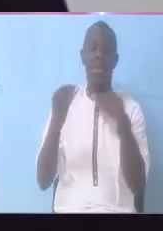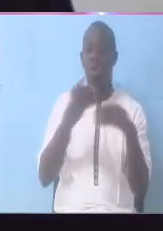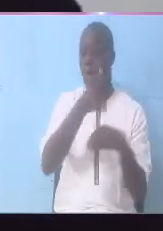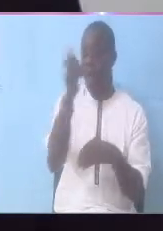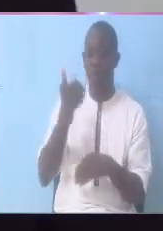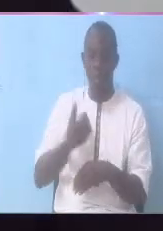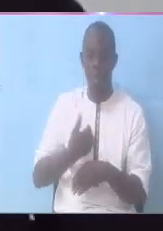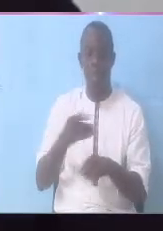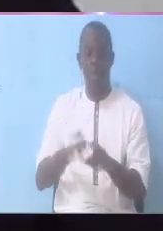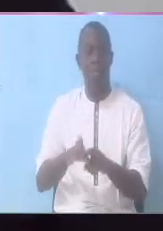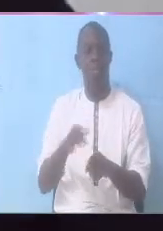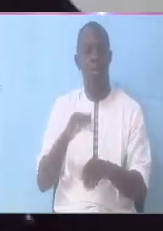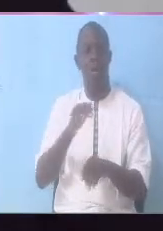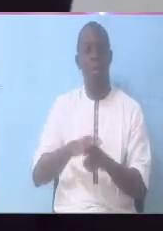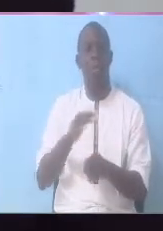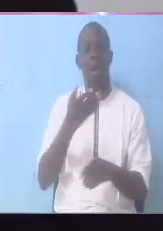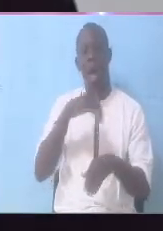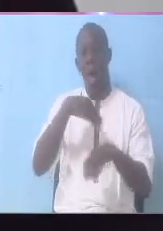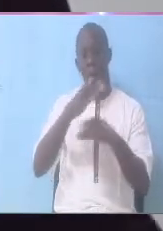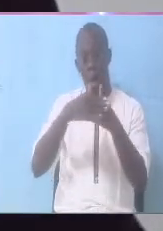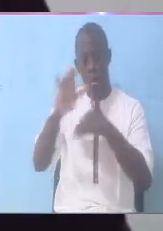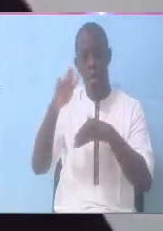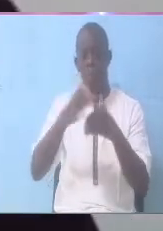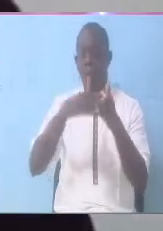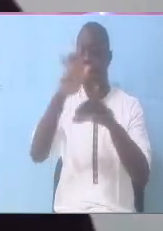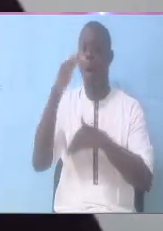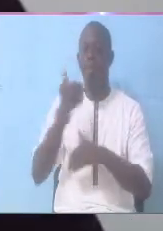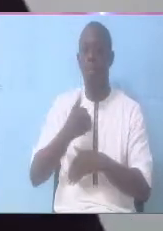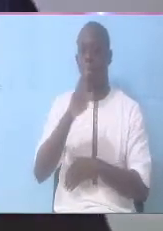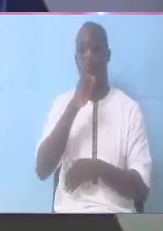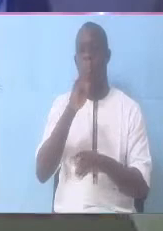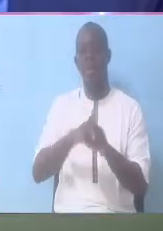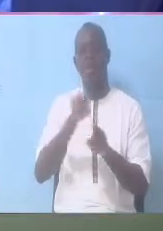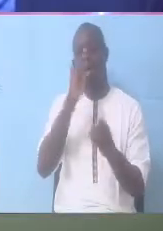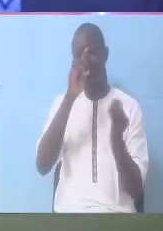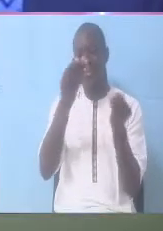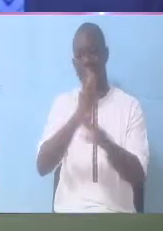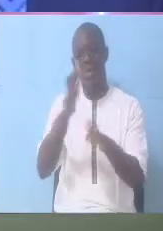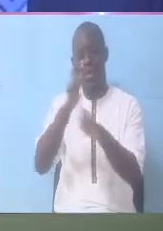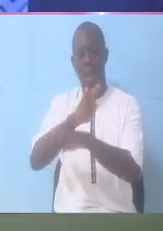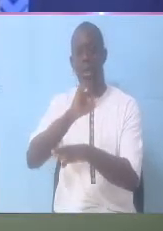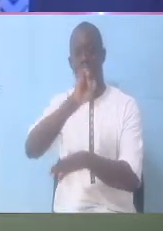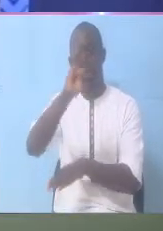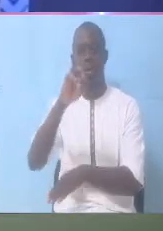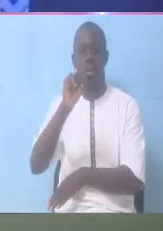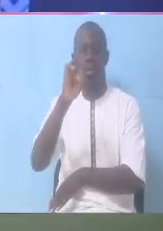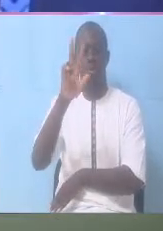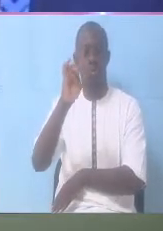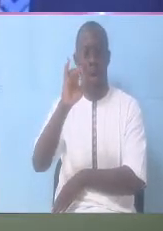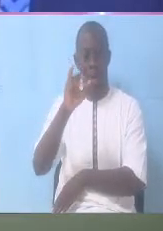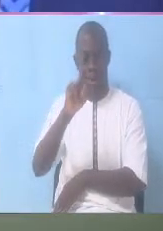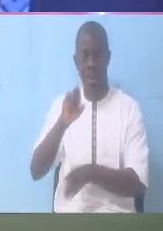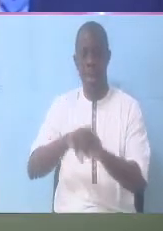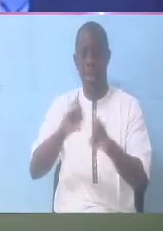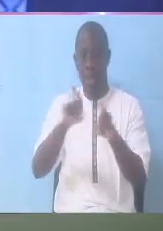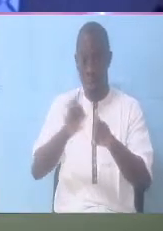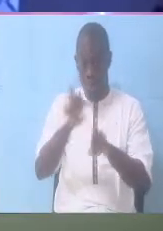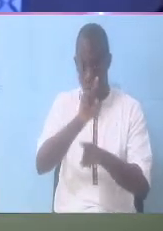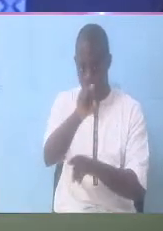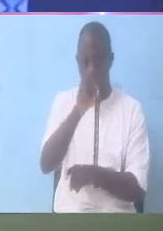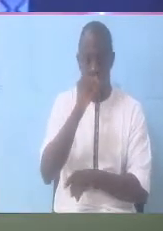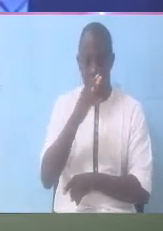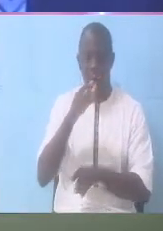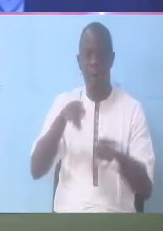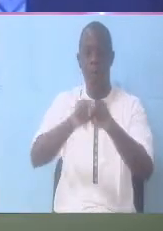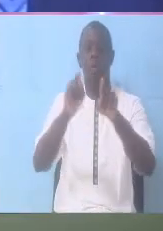surtout ka foko molta million woro ifata jusol. Just like you said a minute ago, with